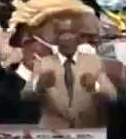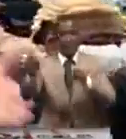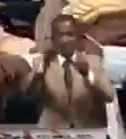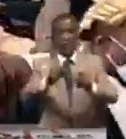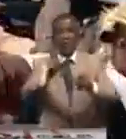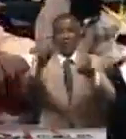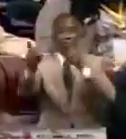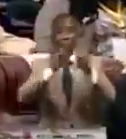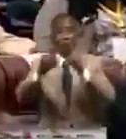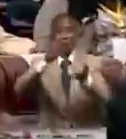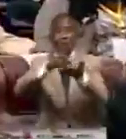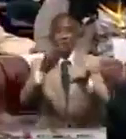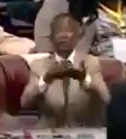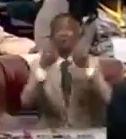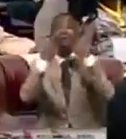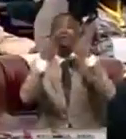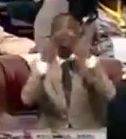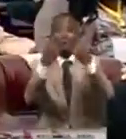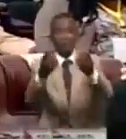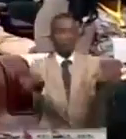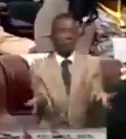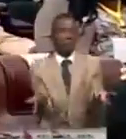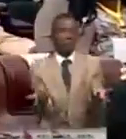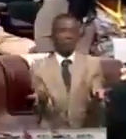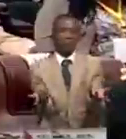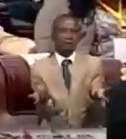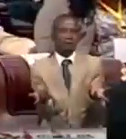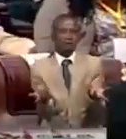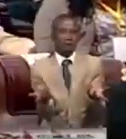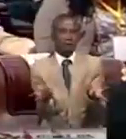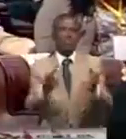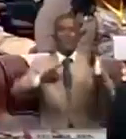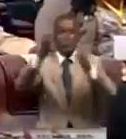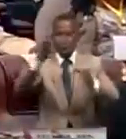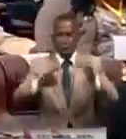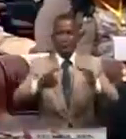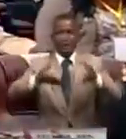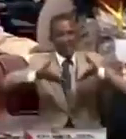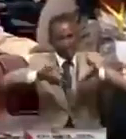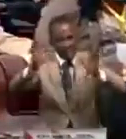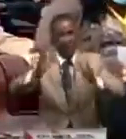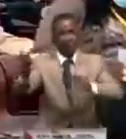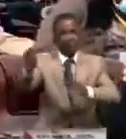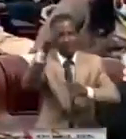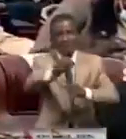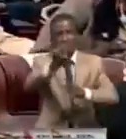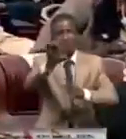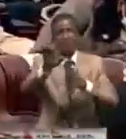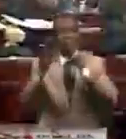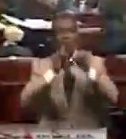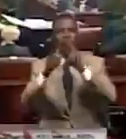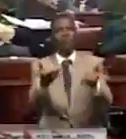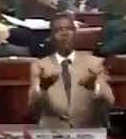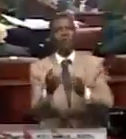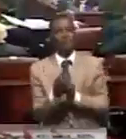evidence, notify the court as such, and on that basis, the court made an order for a witness statement to be provided. Mr. Chikasa, you are aware